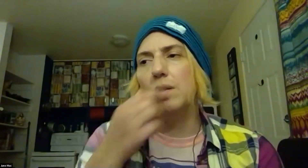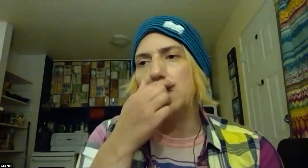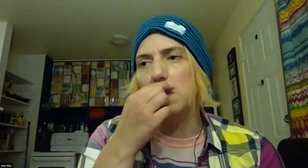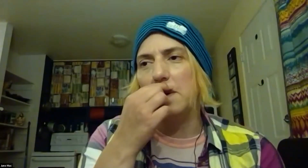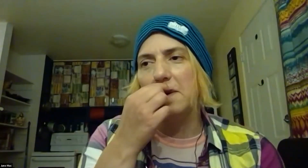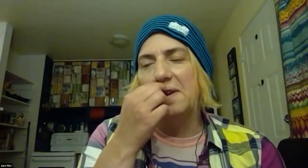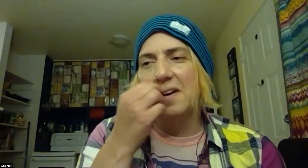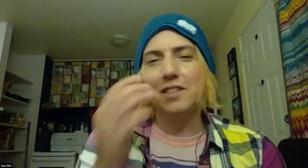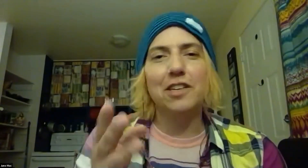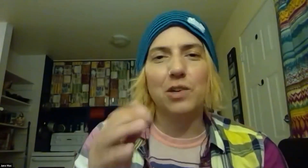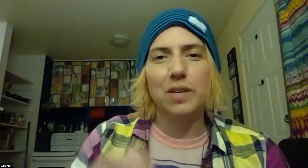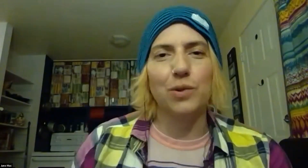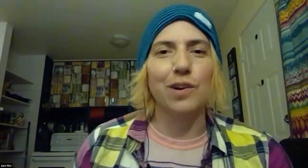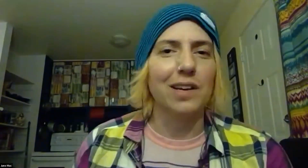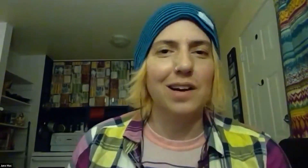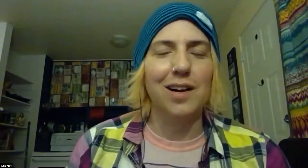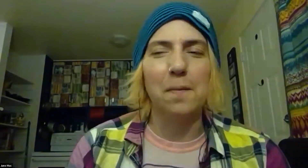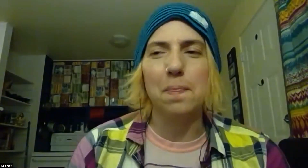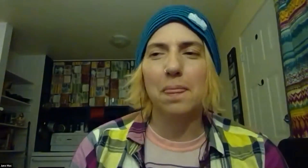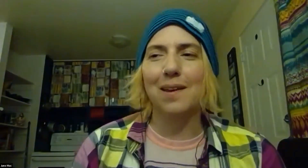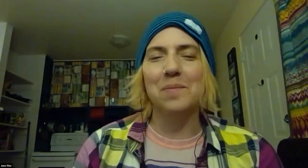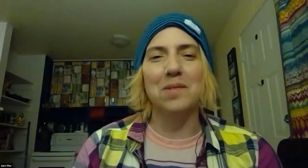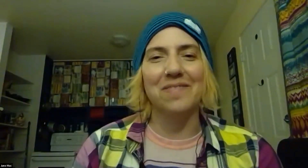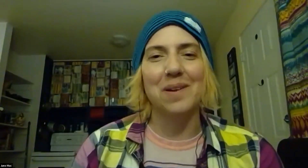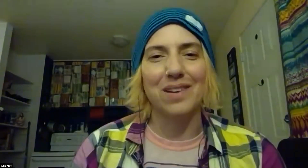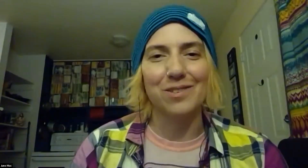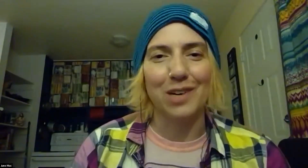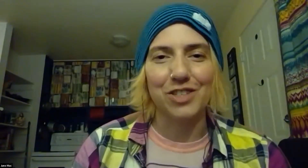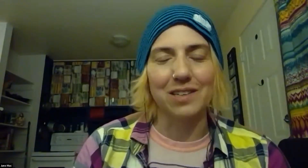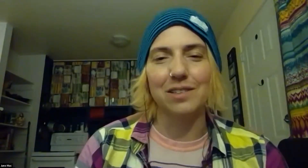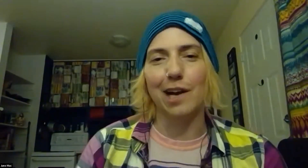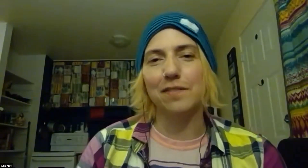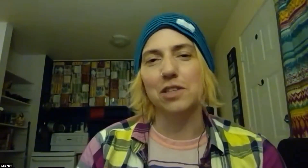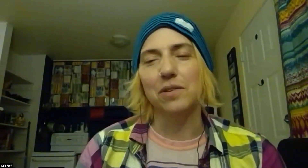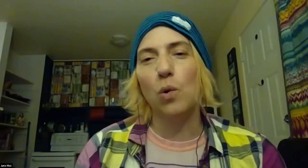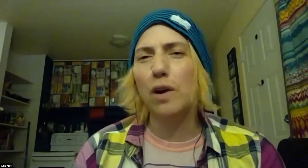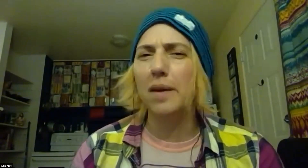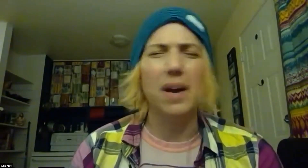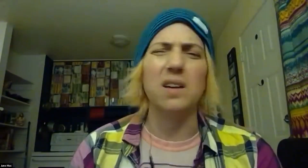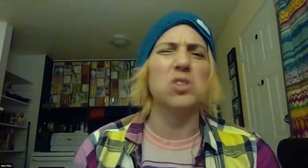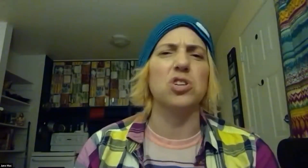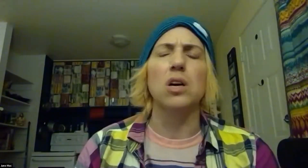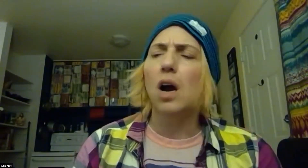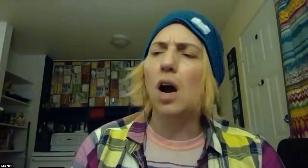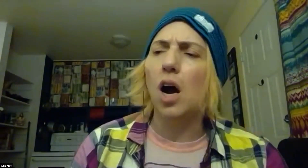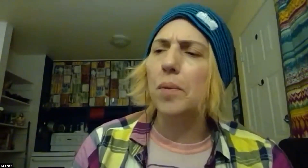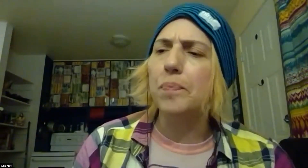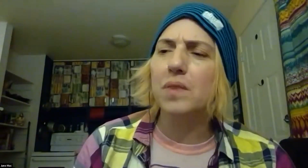me, it was, I'll tell you a quick story. And maybe if my brother's watching, he'll laugh too, or get mad. I'm not